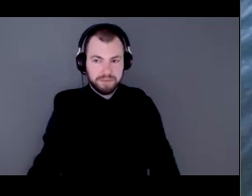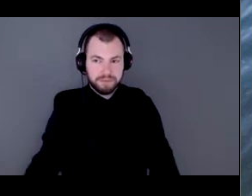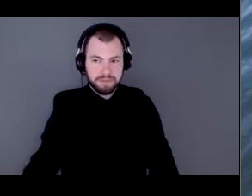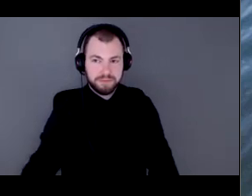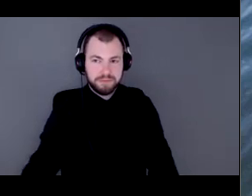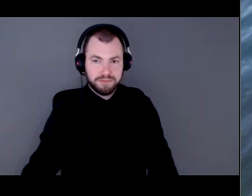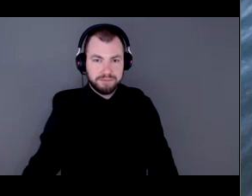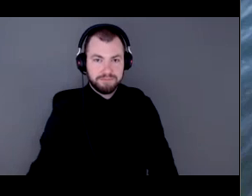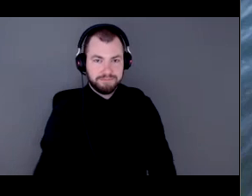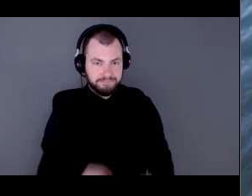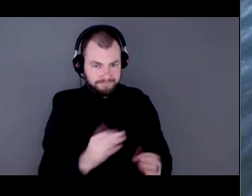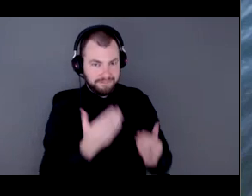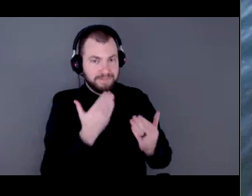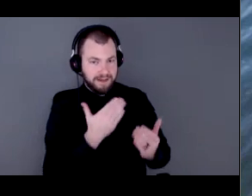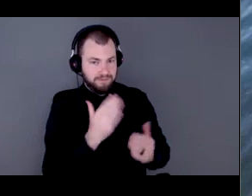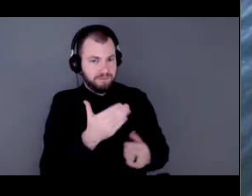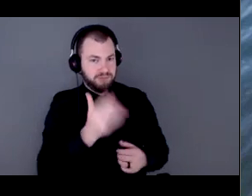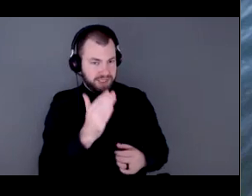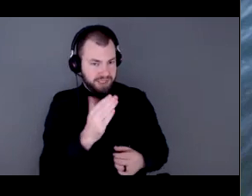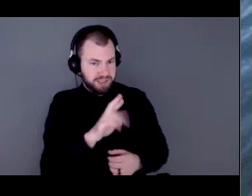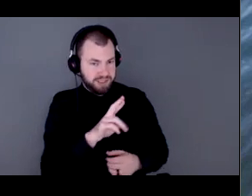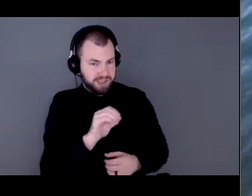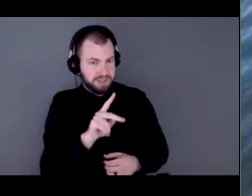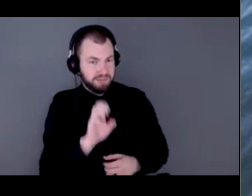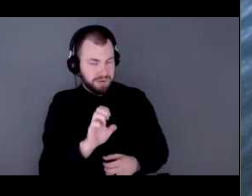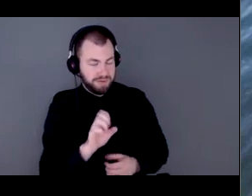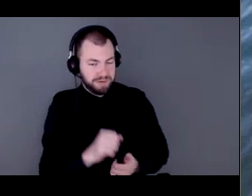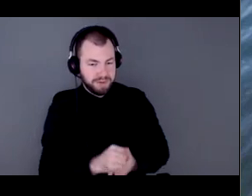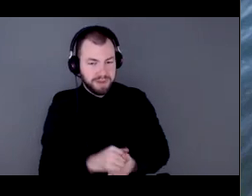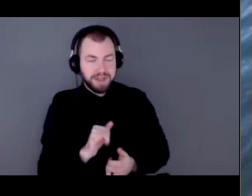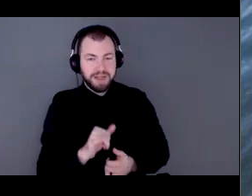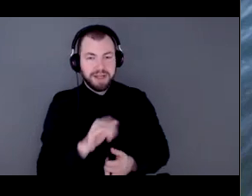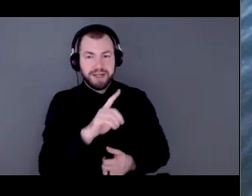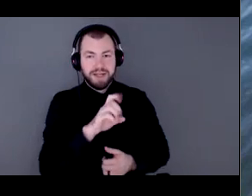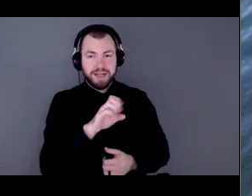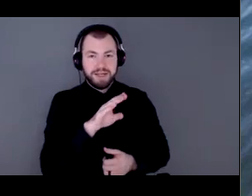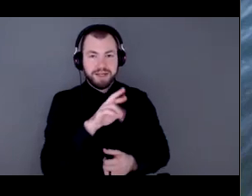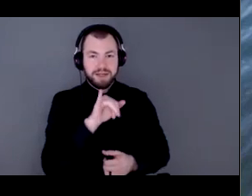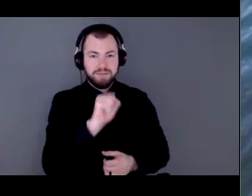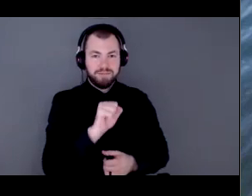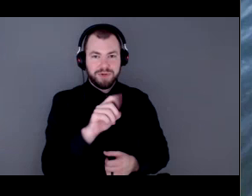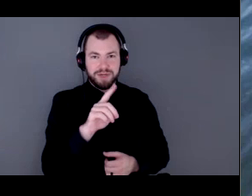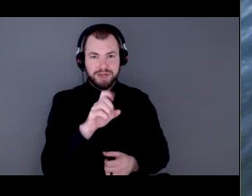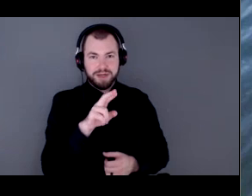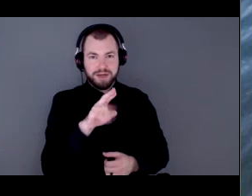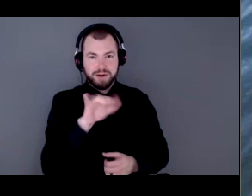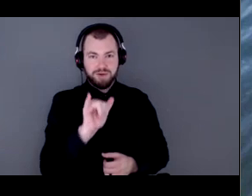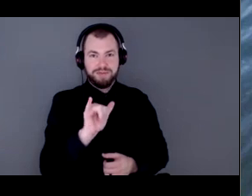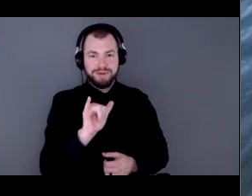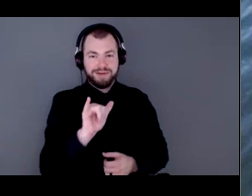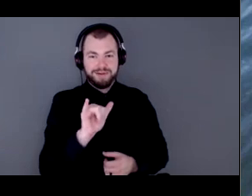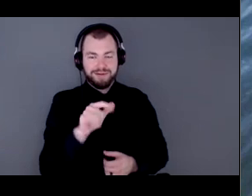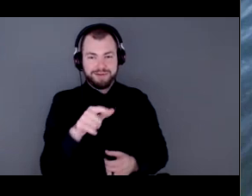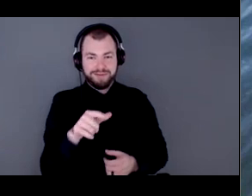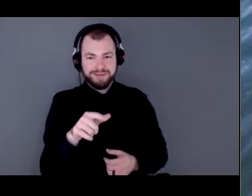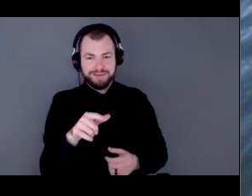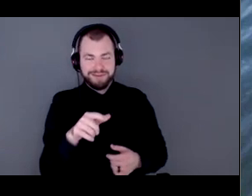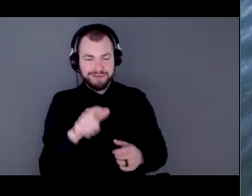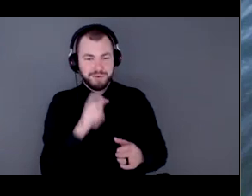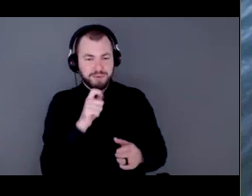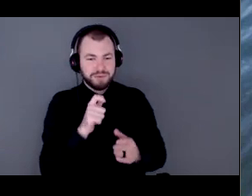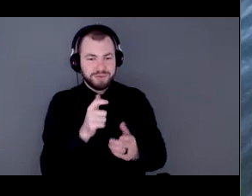Thank you for your presentation, Brooke. The debris derby light, who were the vessels that were transporting the